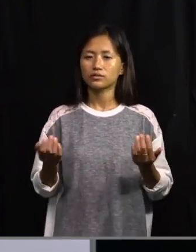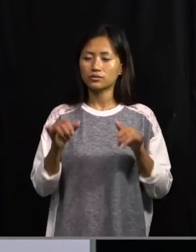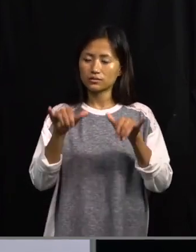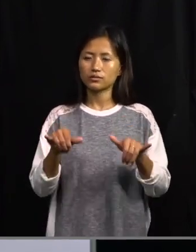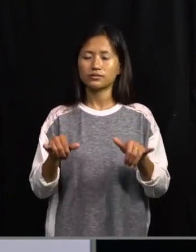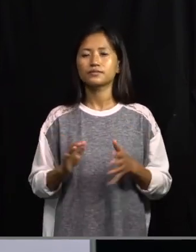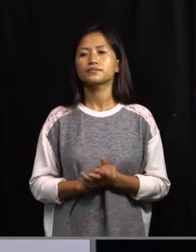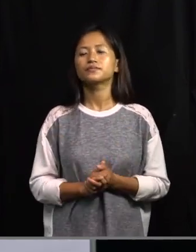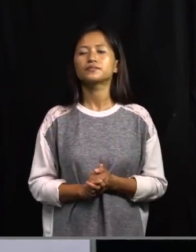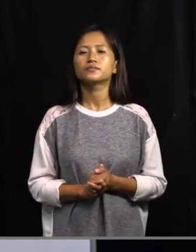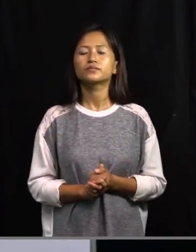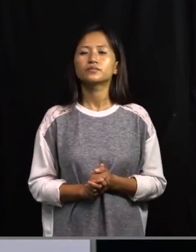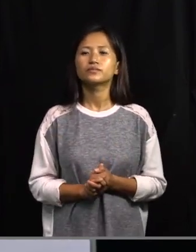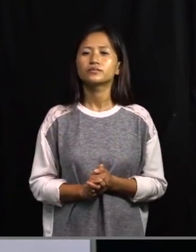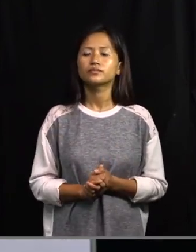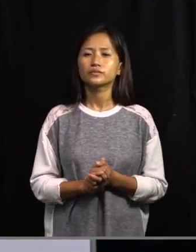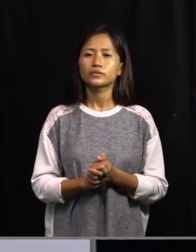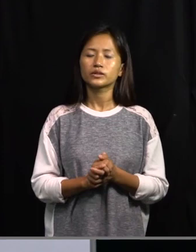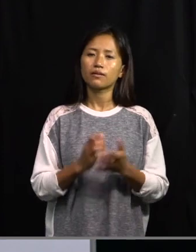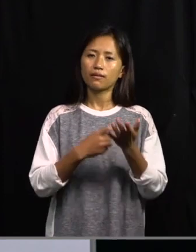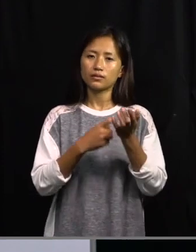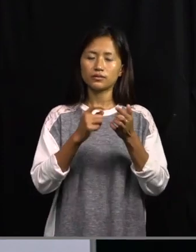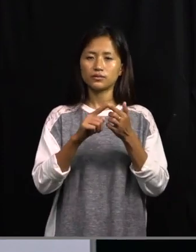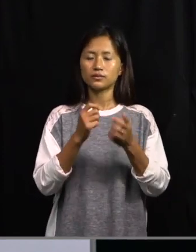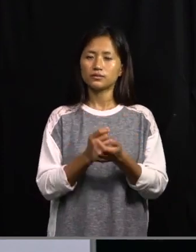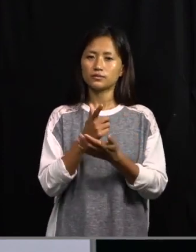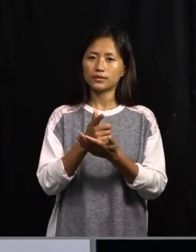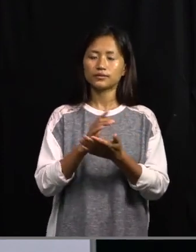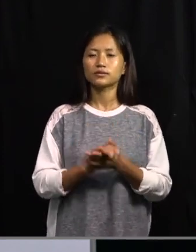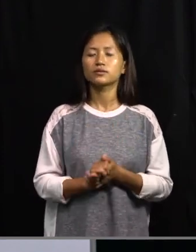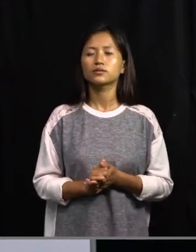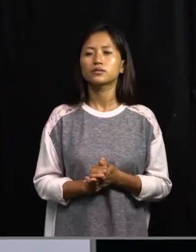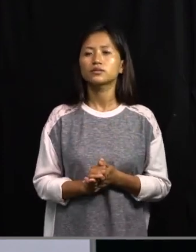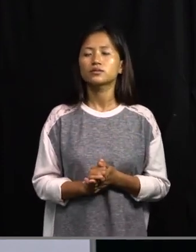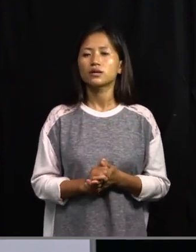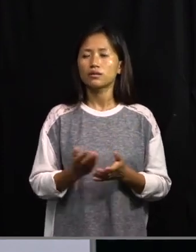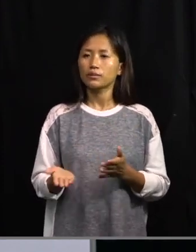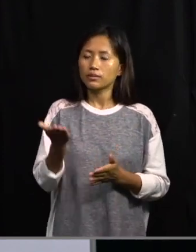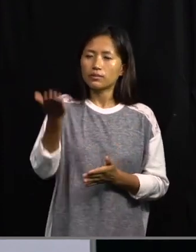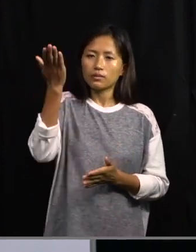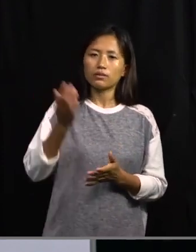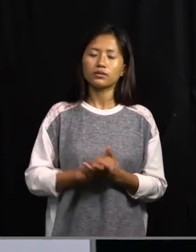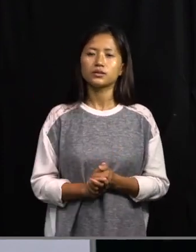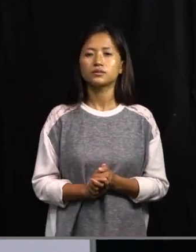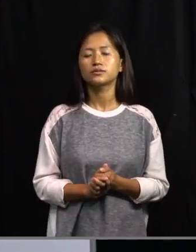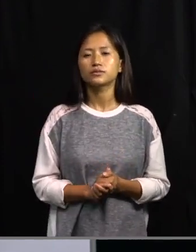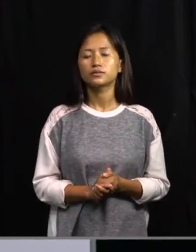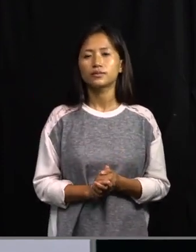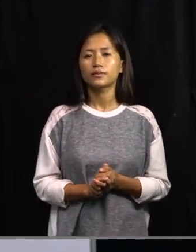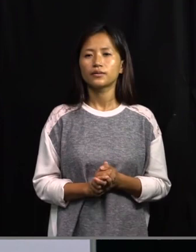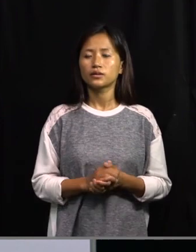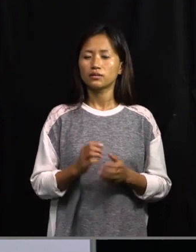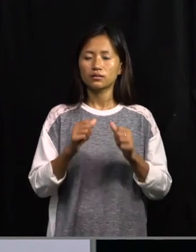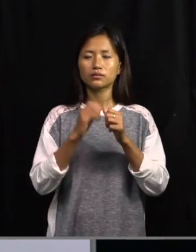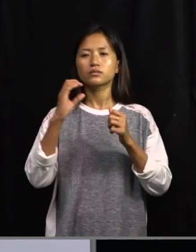therefore, you know, the rent, everything becomes, the prices of everything becomes higher. They get the benefit. And therefore,